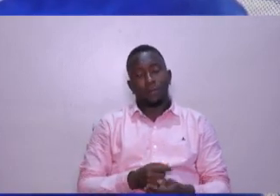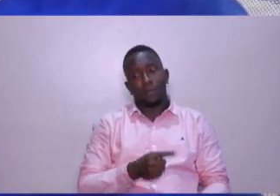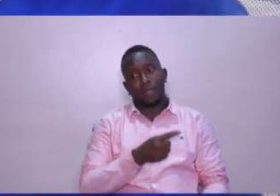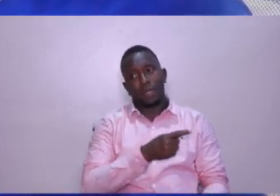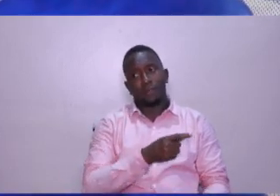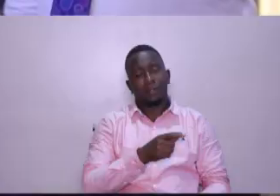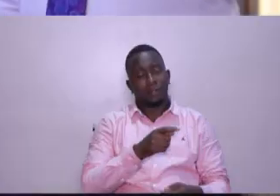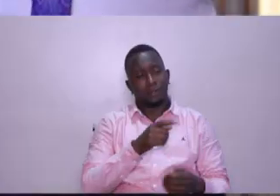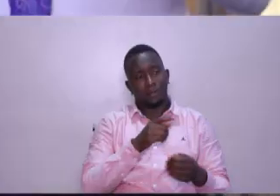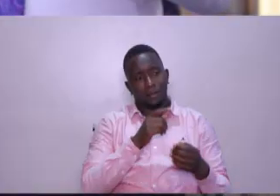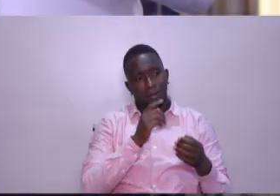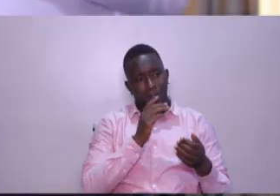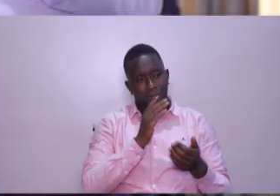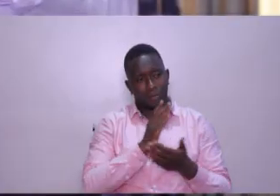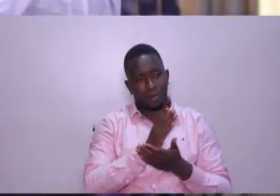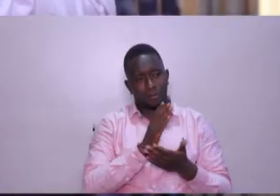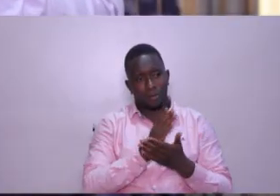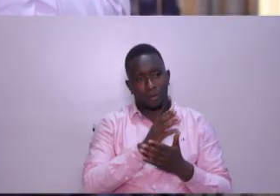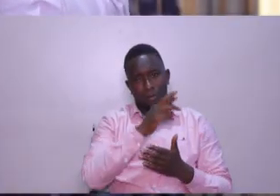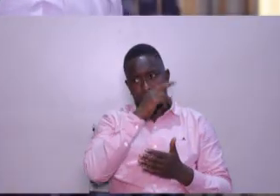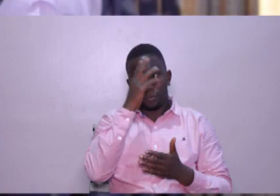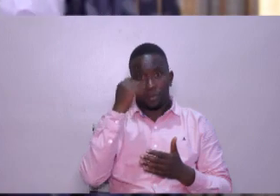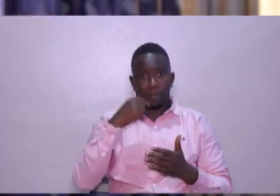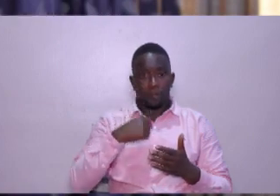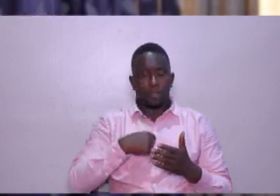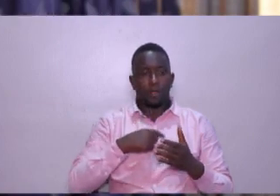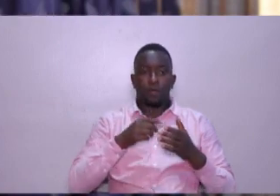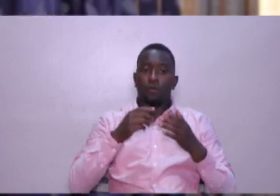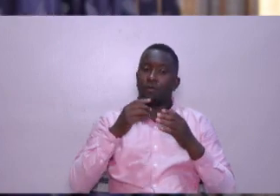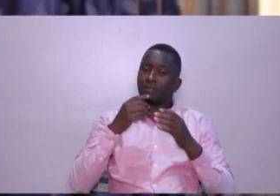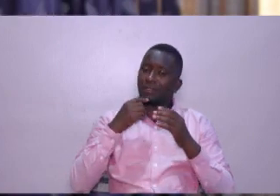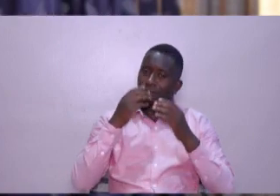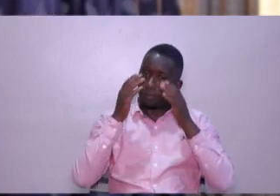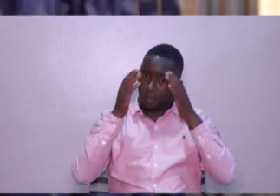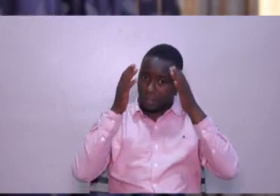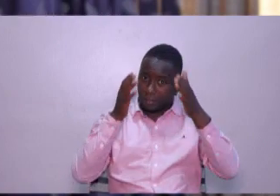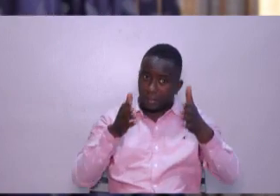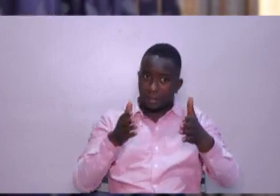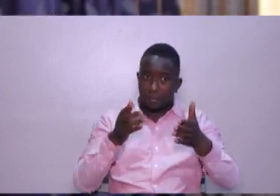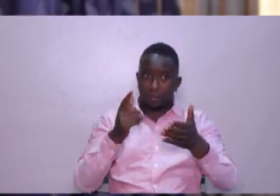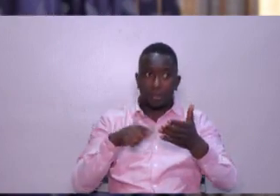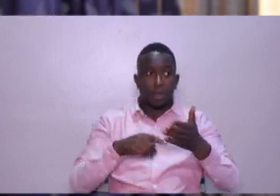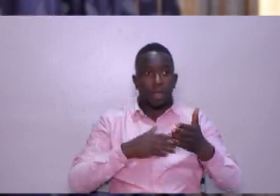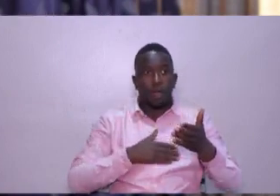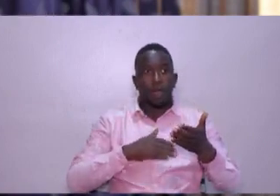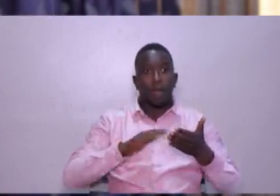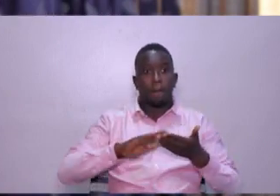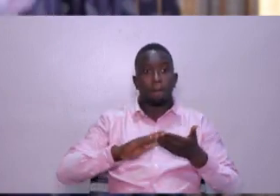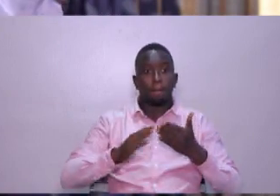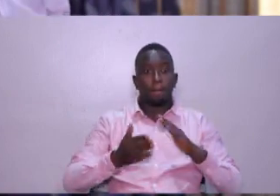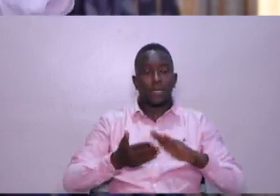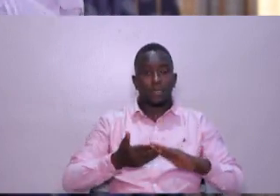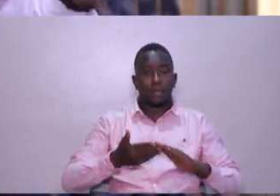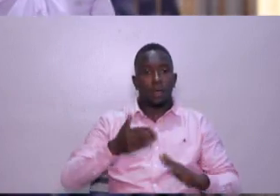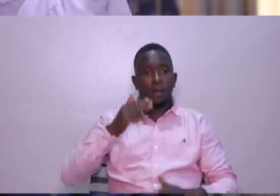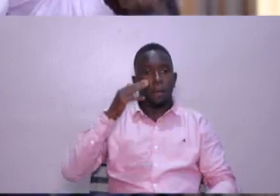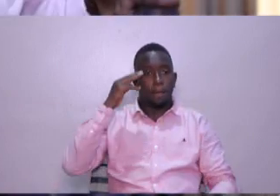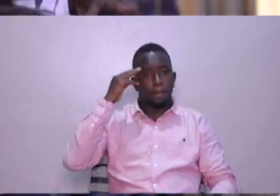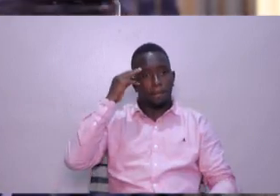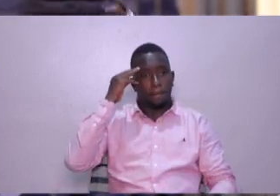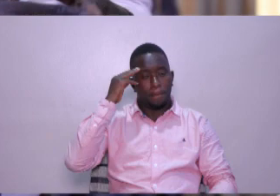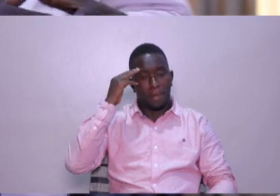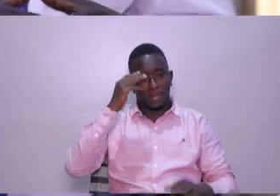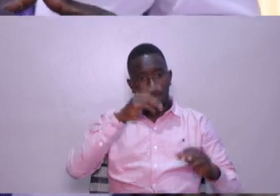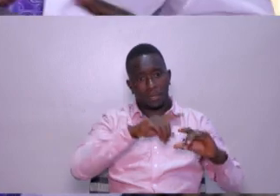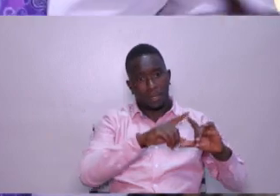very reason why I've been emphasizing from yesterday is that our partner, Mastercard Foundation, is very, very